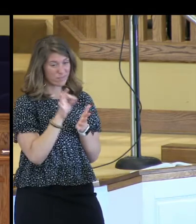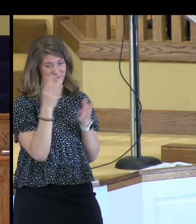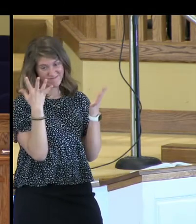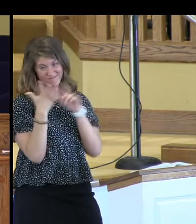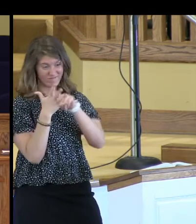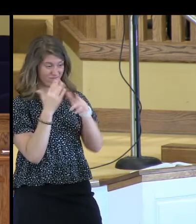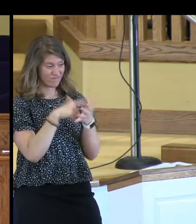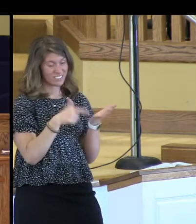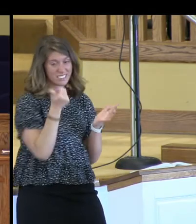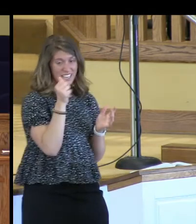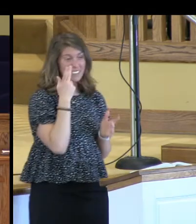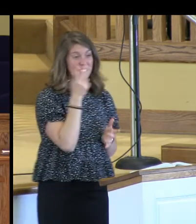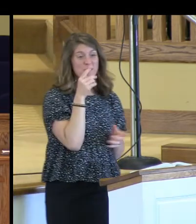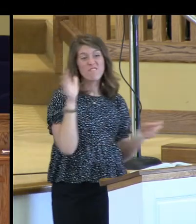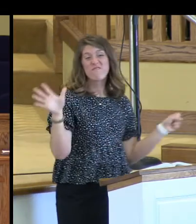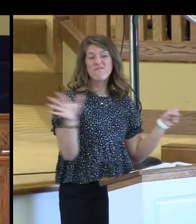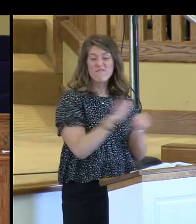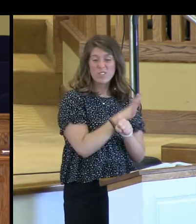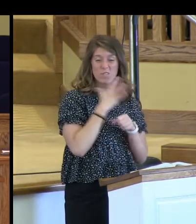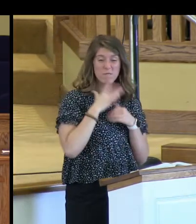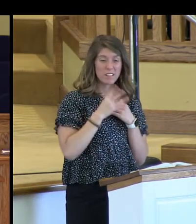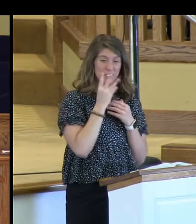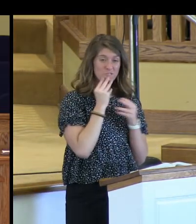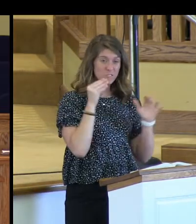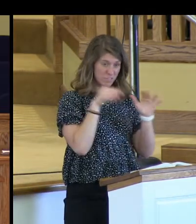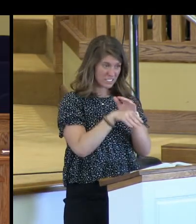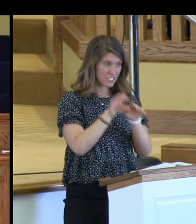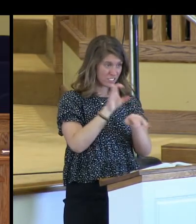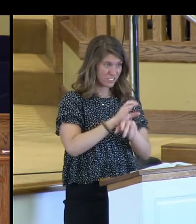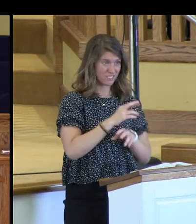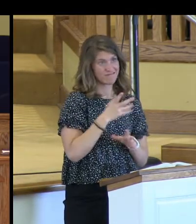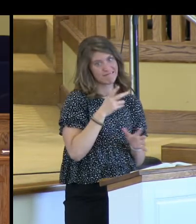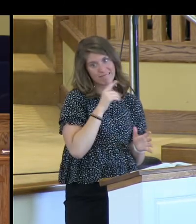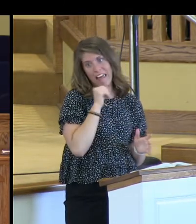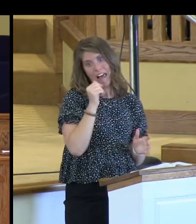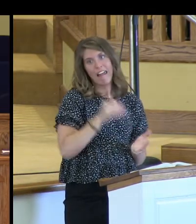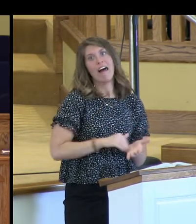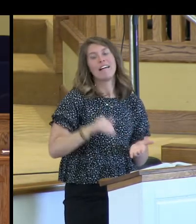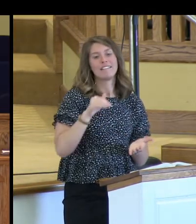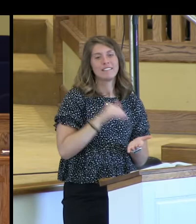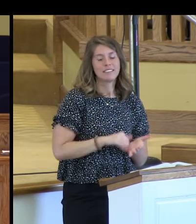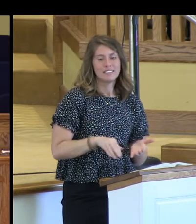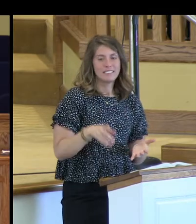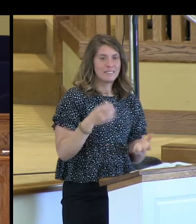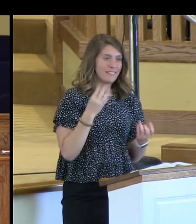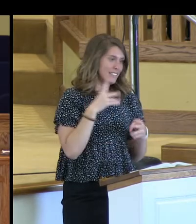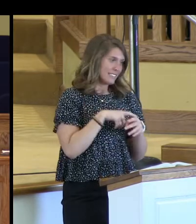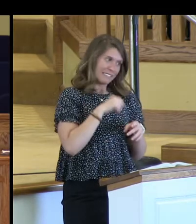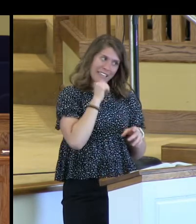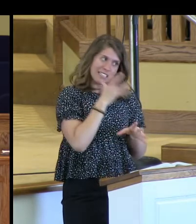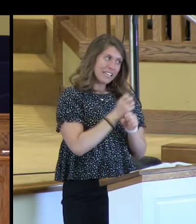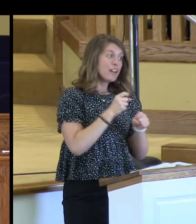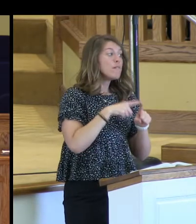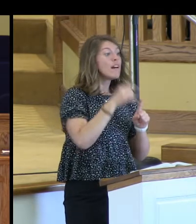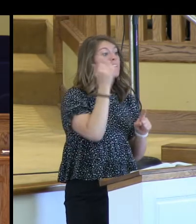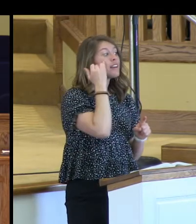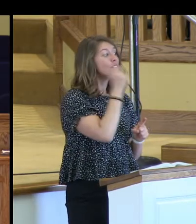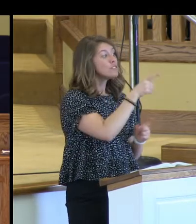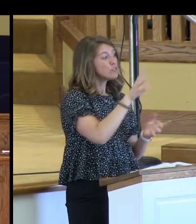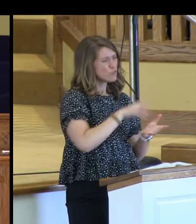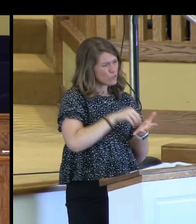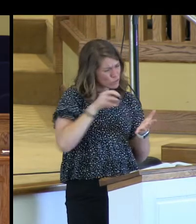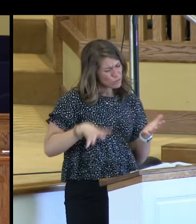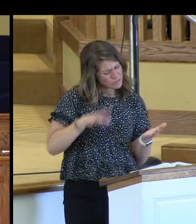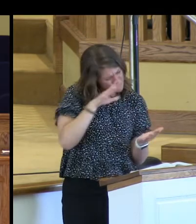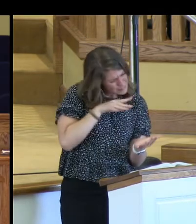two hands how many times there's been a full-blooded Jew in the service. Very rare that they get saved. But if you know, if you are a student of the